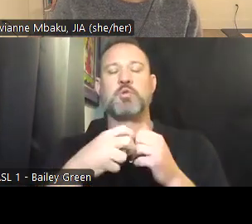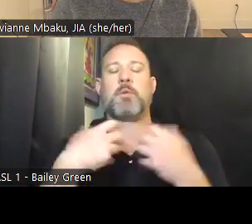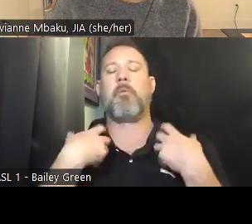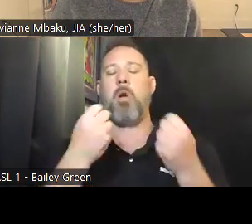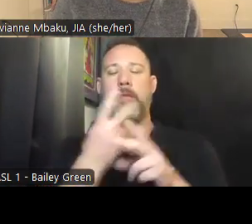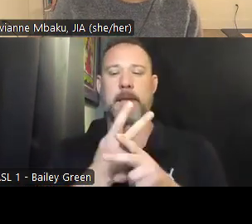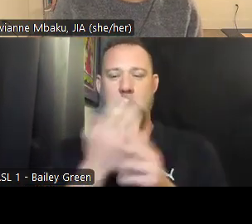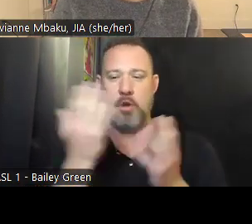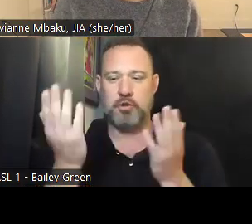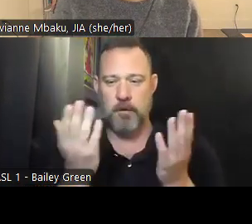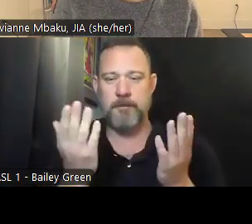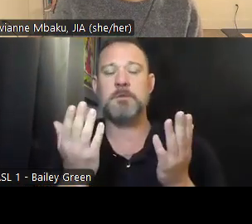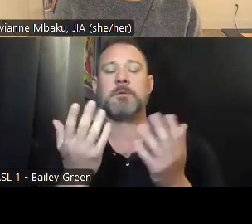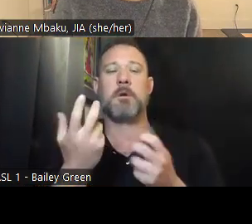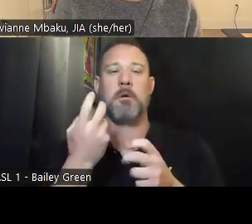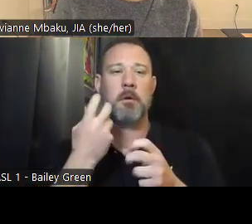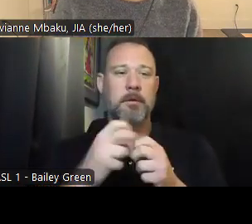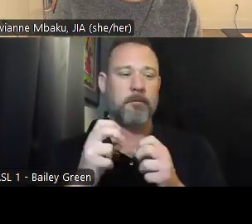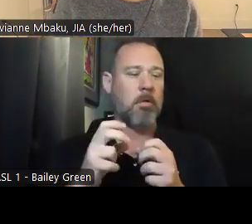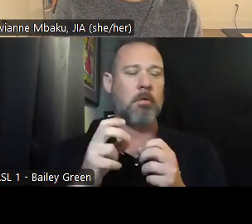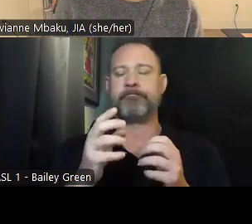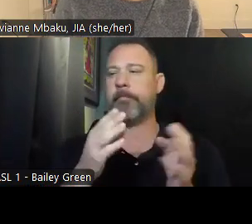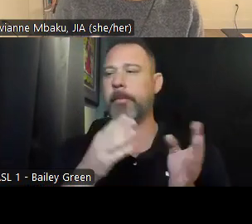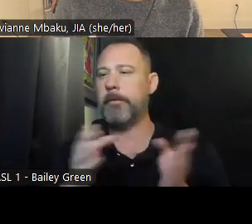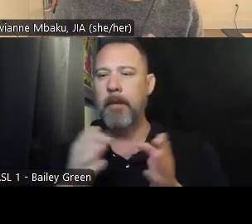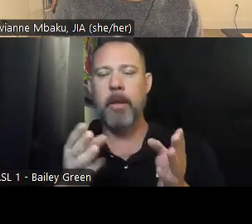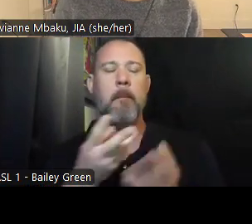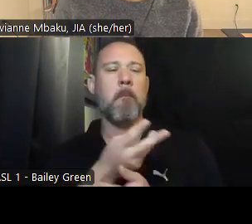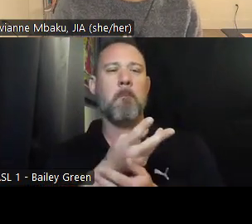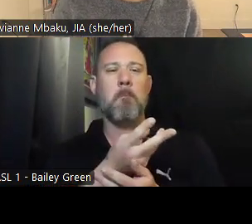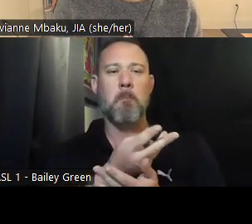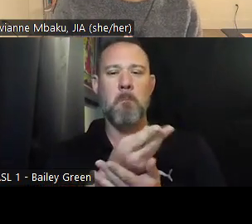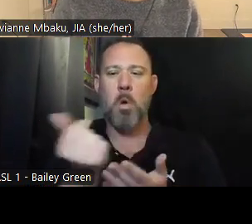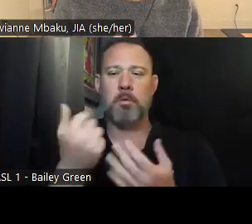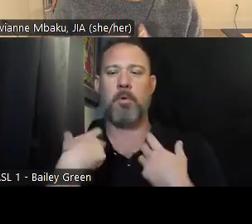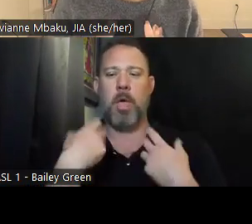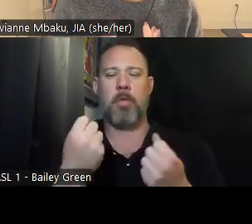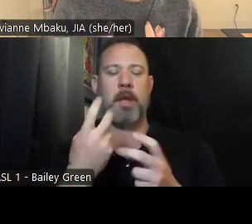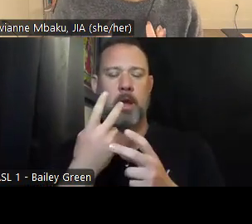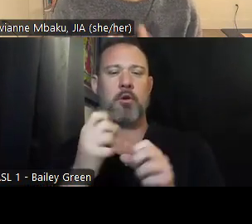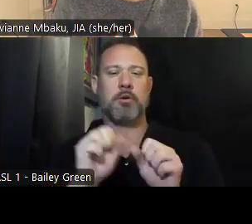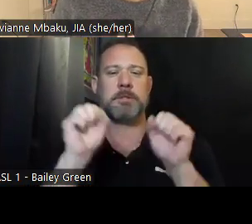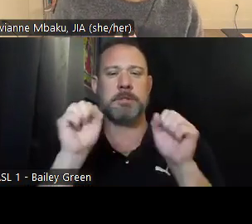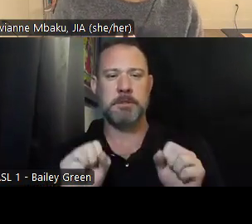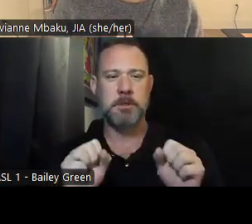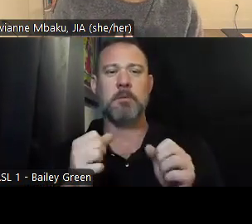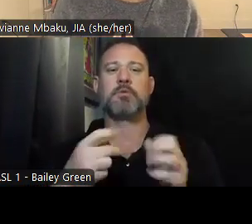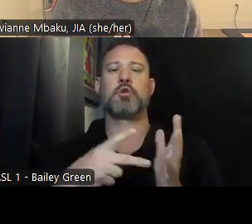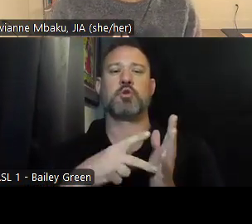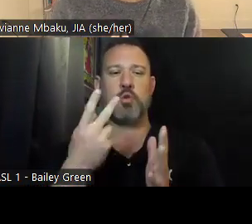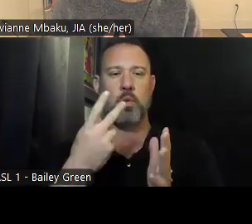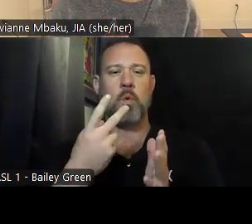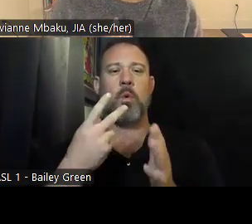the difficulty of navigating multiple healthcare systems, like our dual eligible